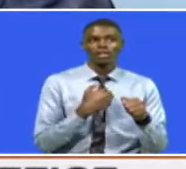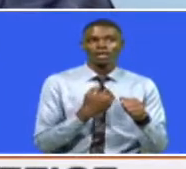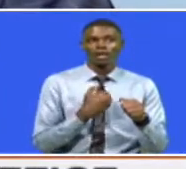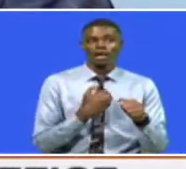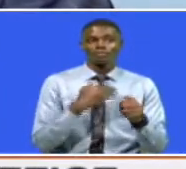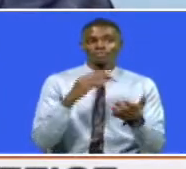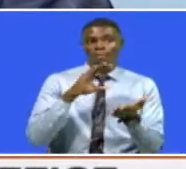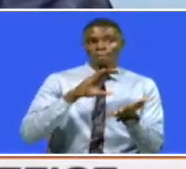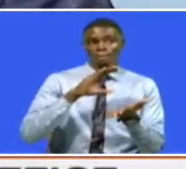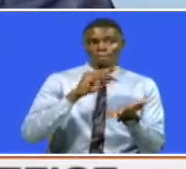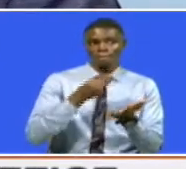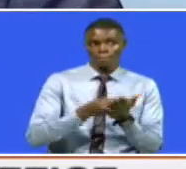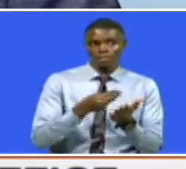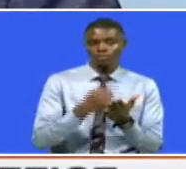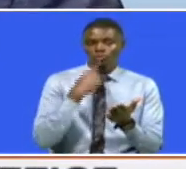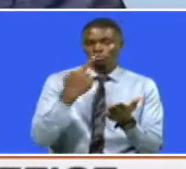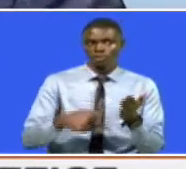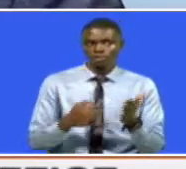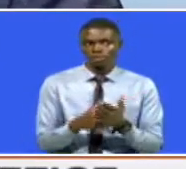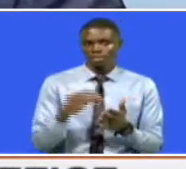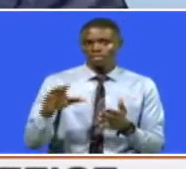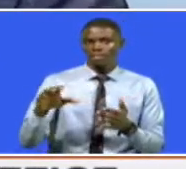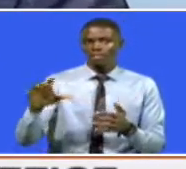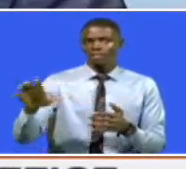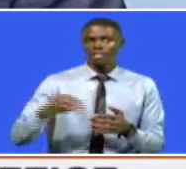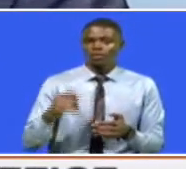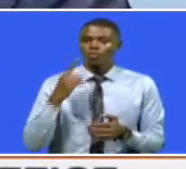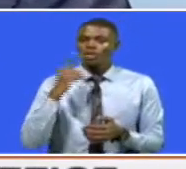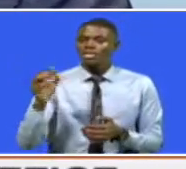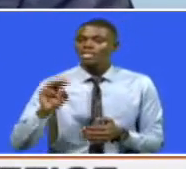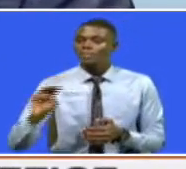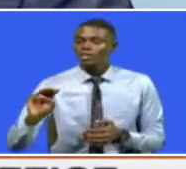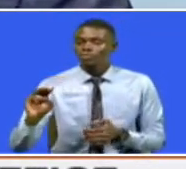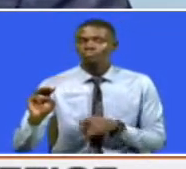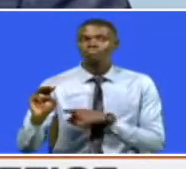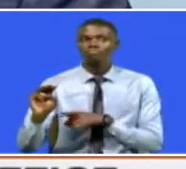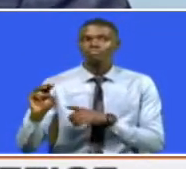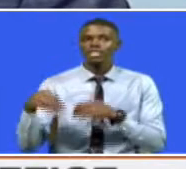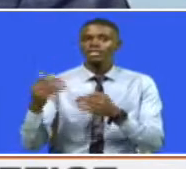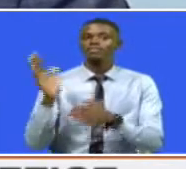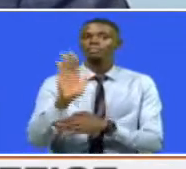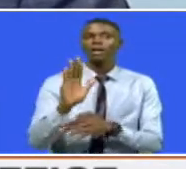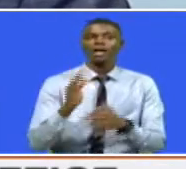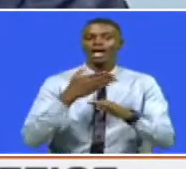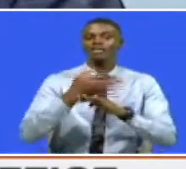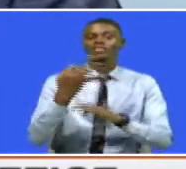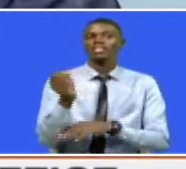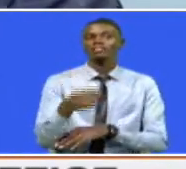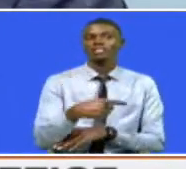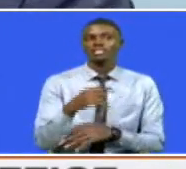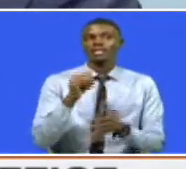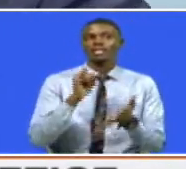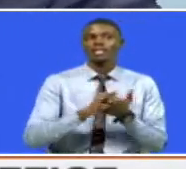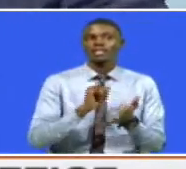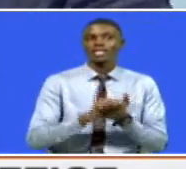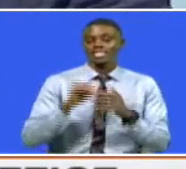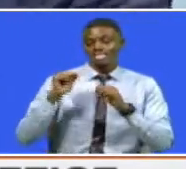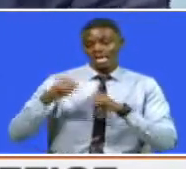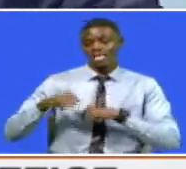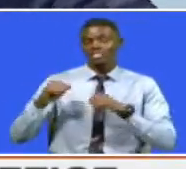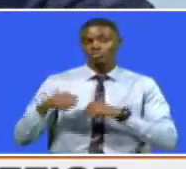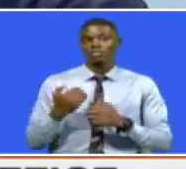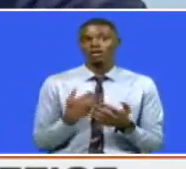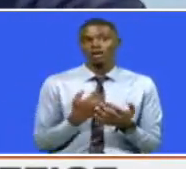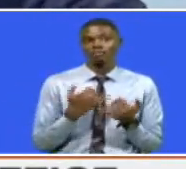proportion of money at a given time and then tell me, take this 100 million shillings, yeah? Give it back to me after 3 months. That's the type of arrangement that we have gotten